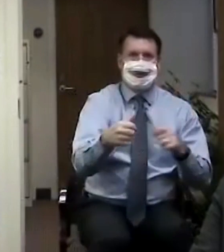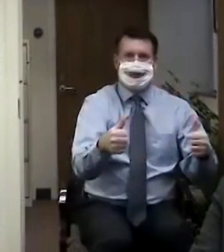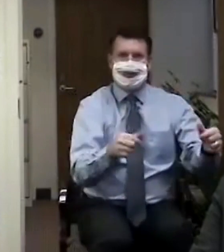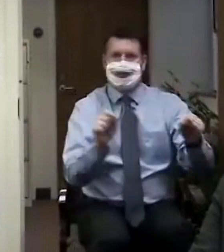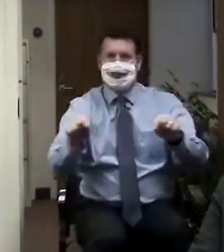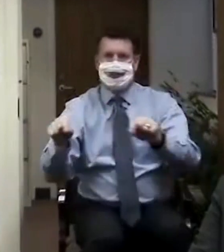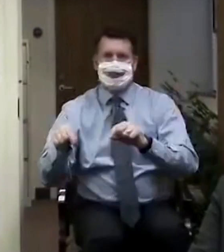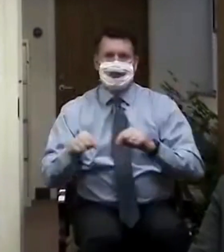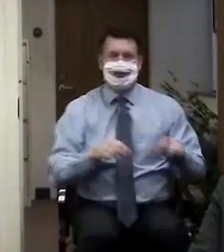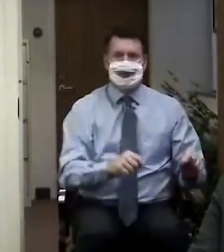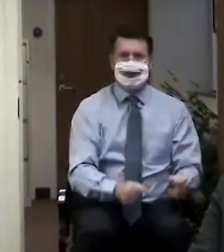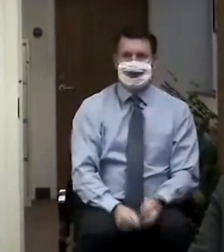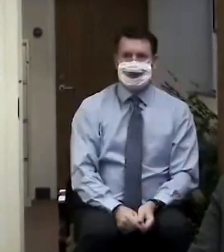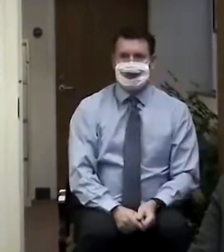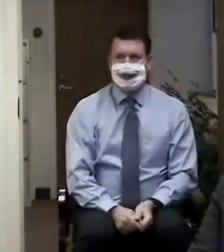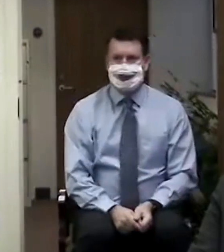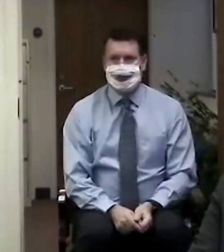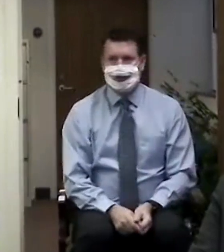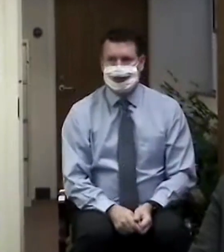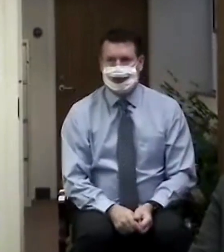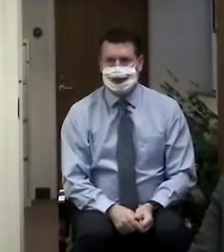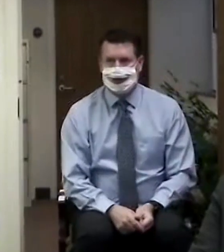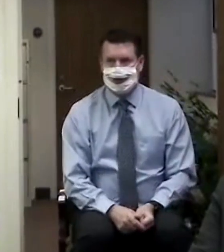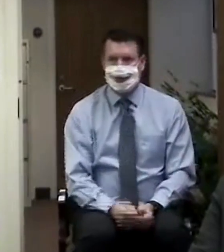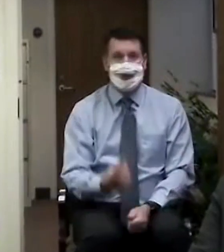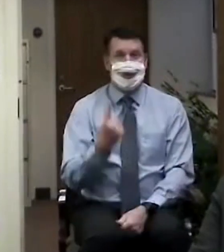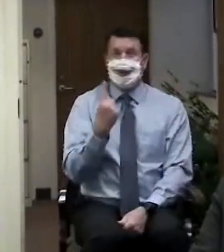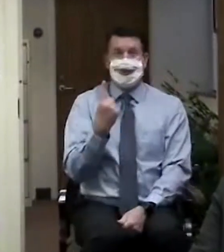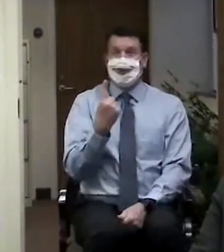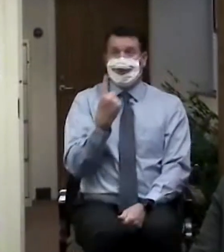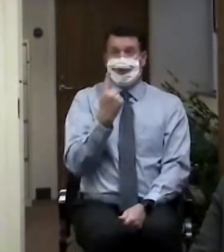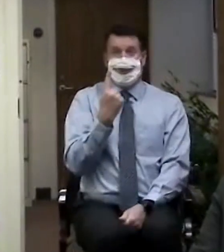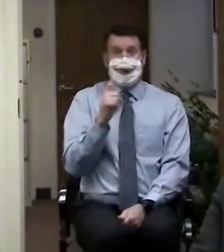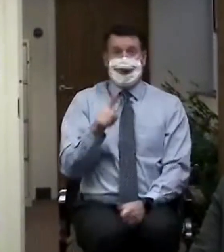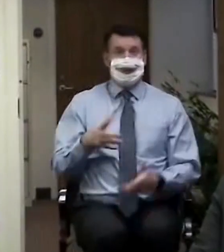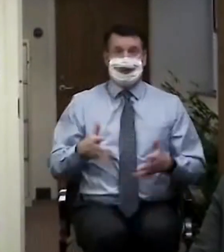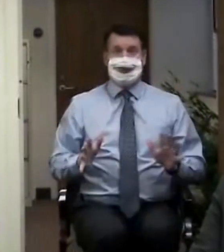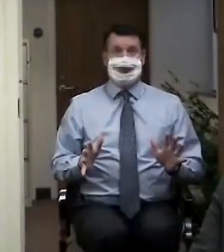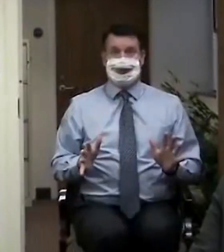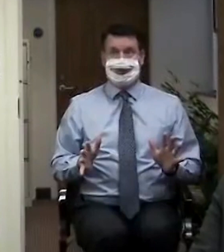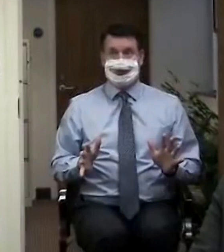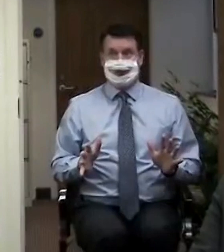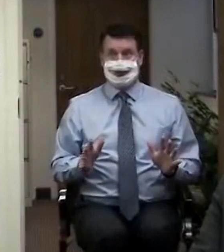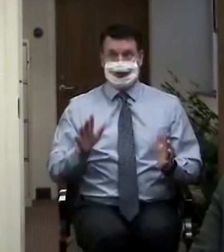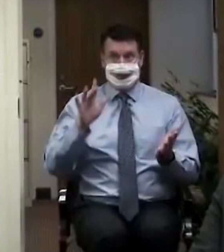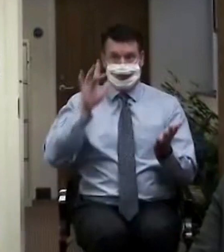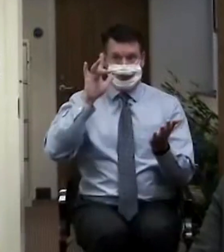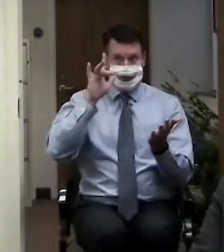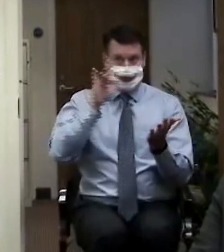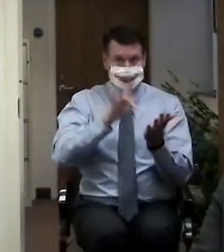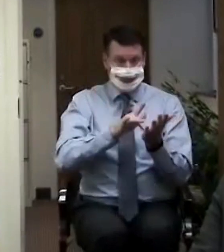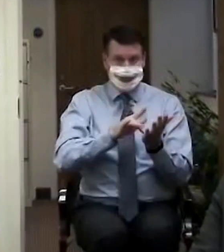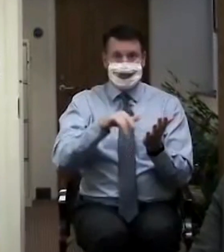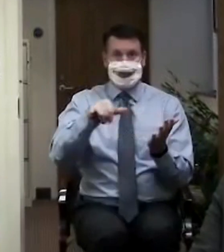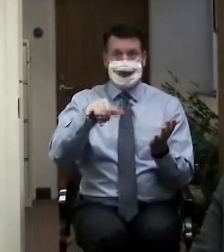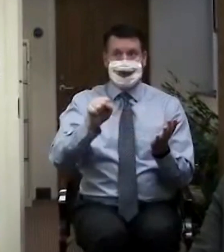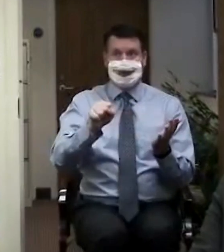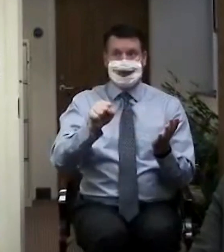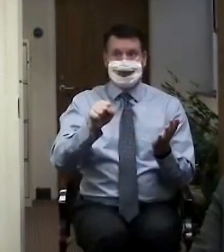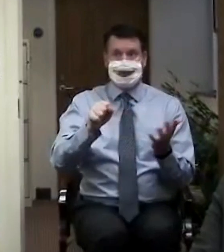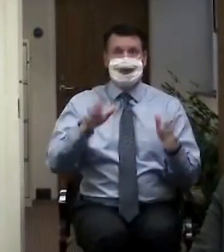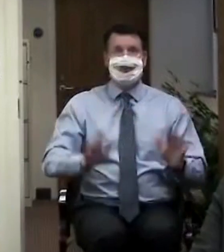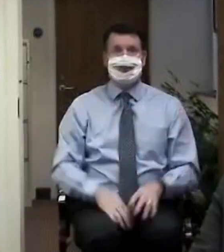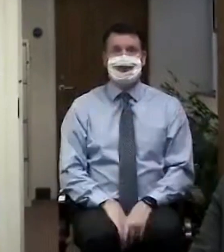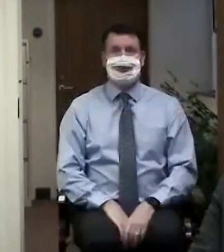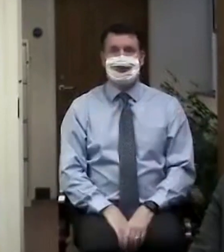question: are you feeling well? And if you are, you can answer. And it's important